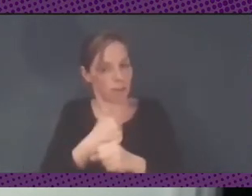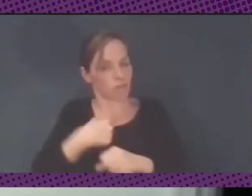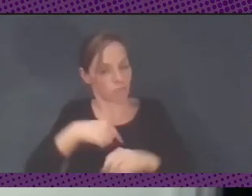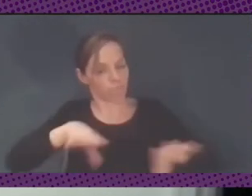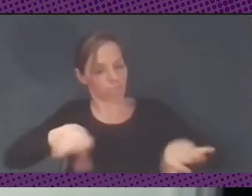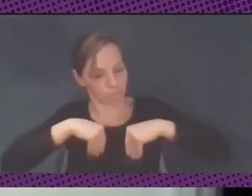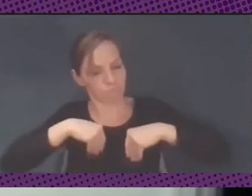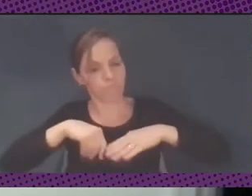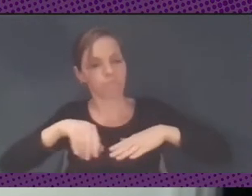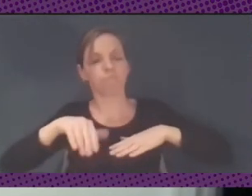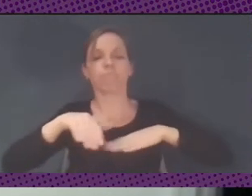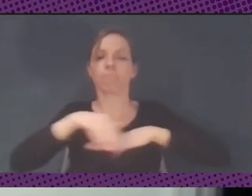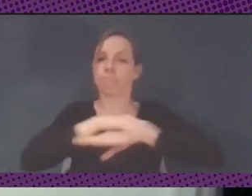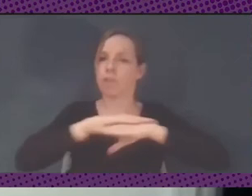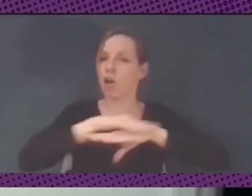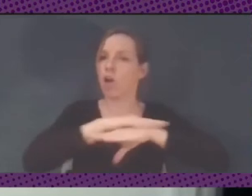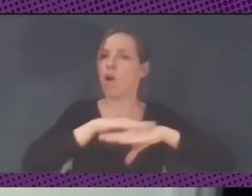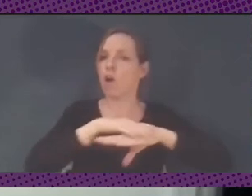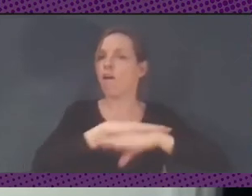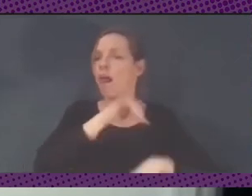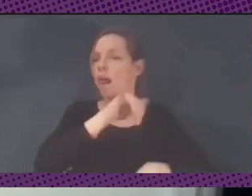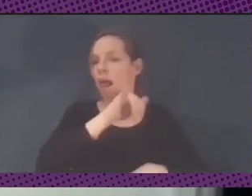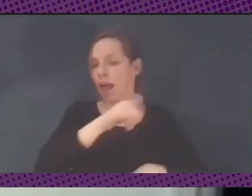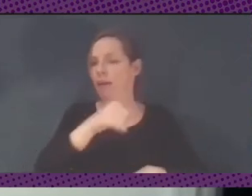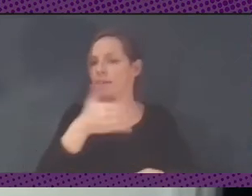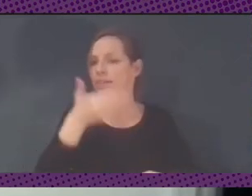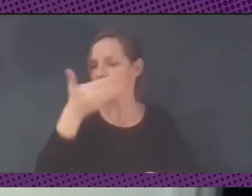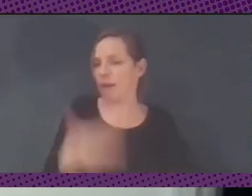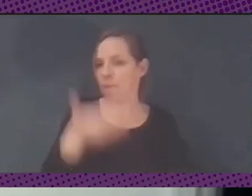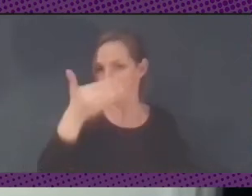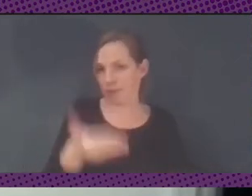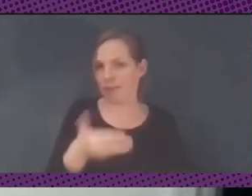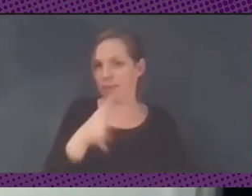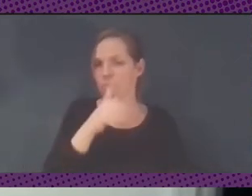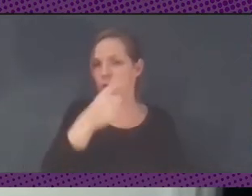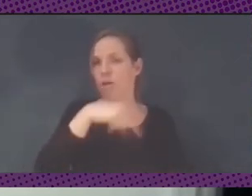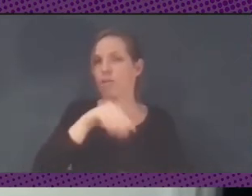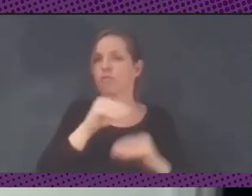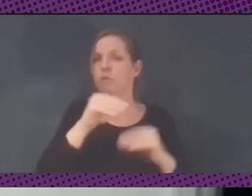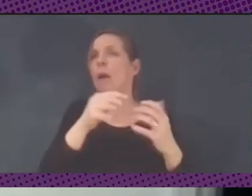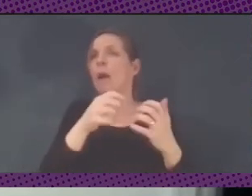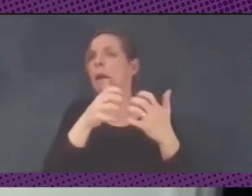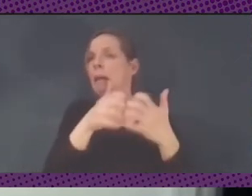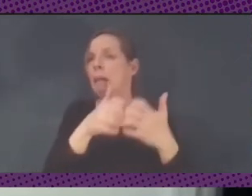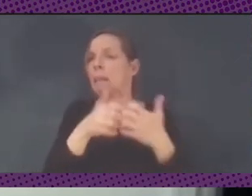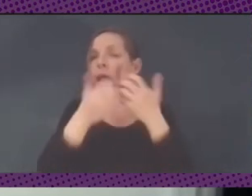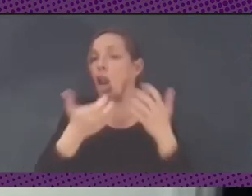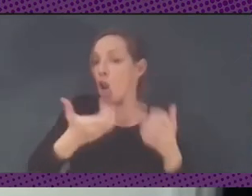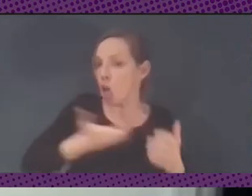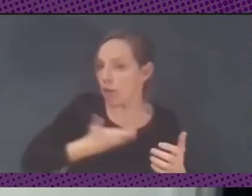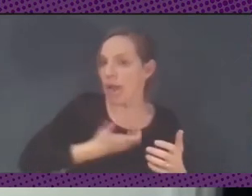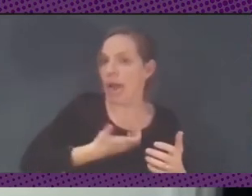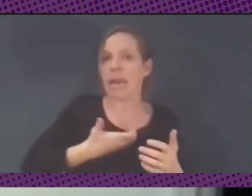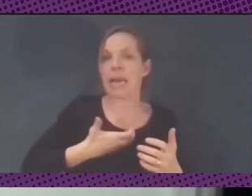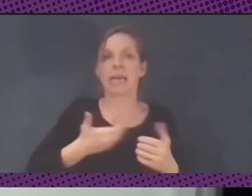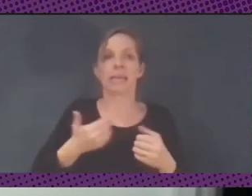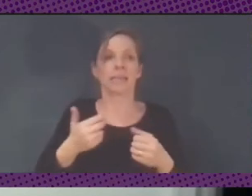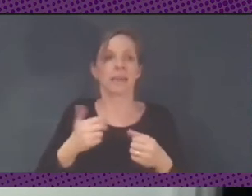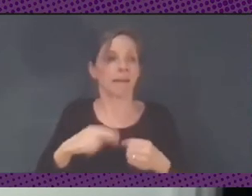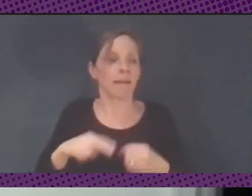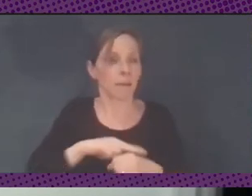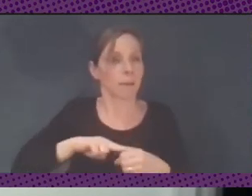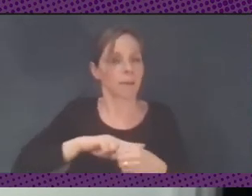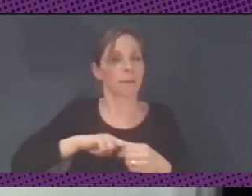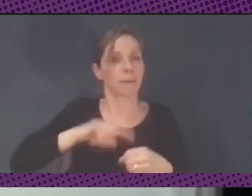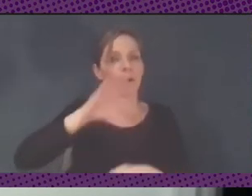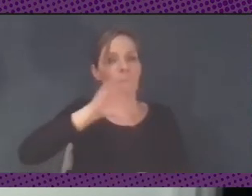local battles, regional battles. I accept the fact that you cannot have transitions to low carbon without involving indigenous communities, without thinking